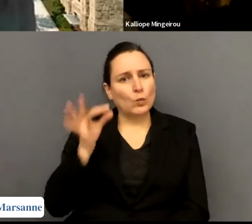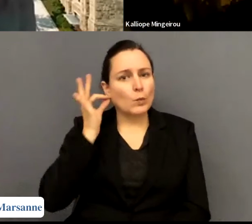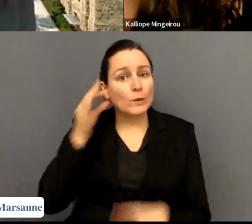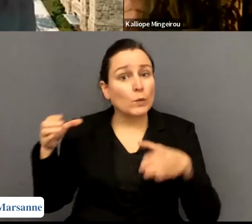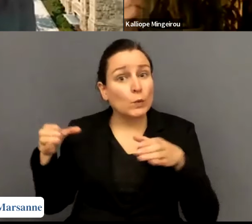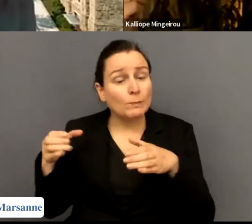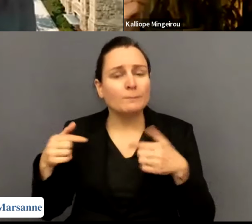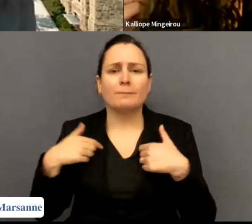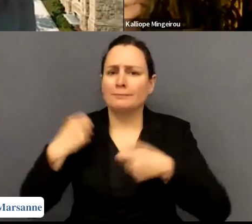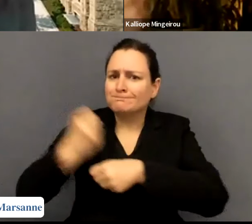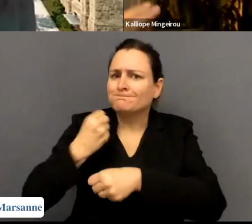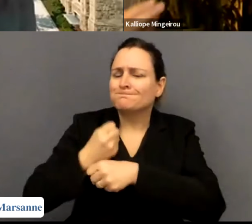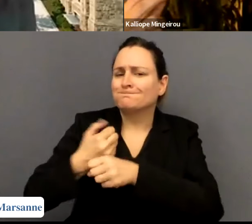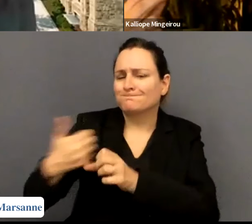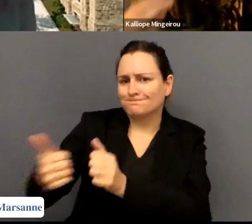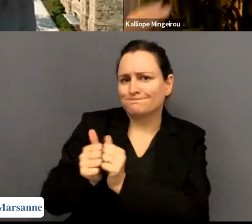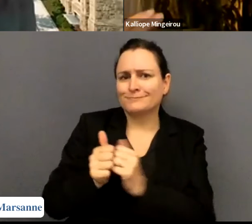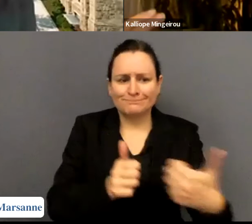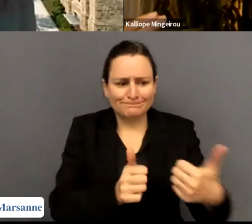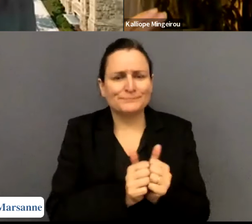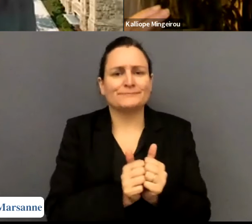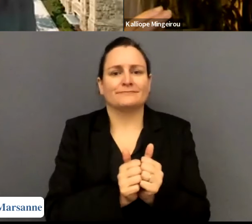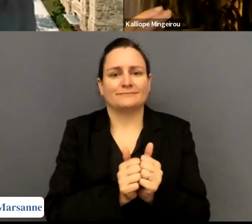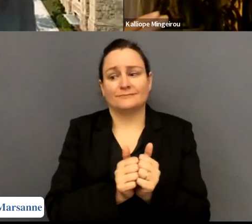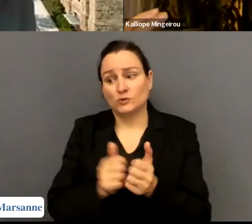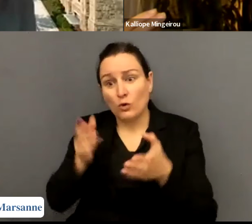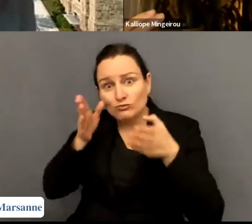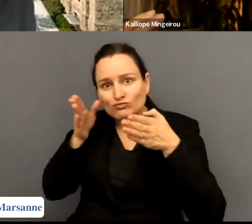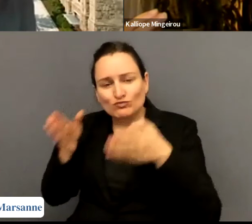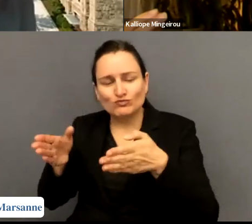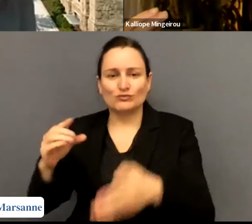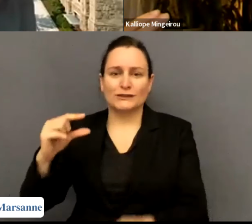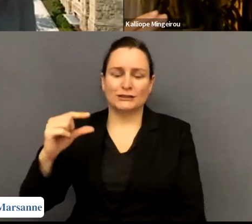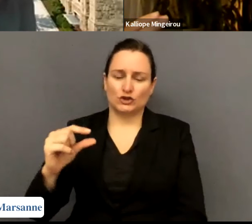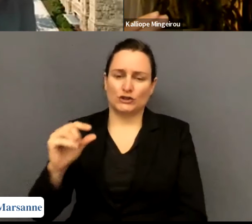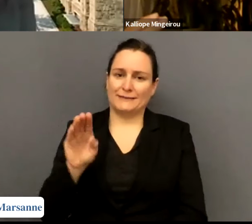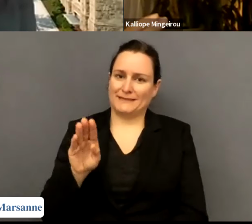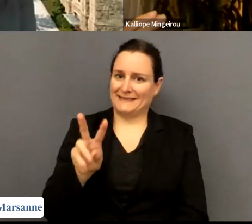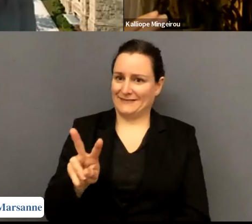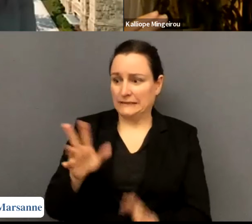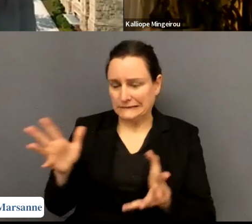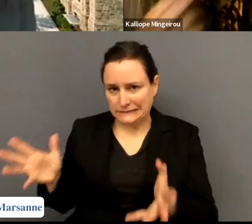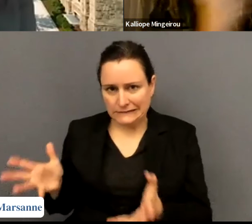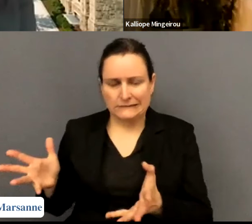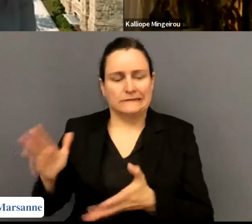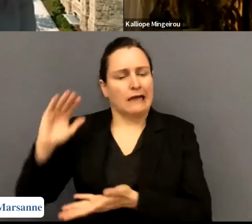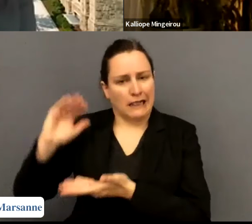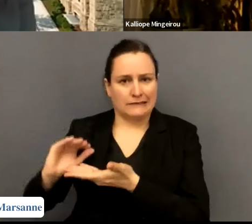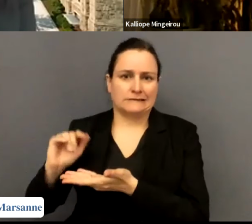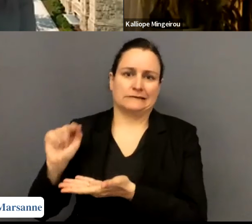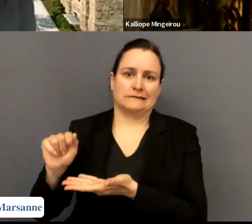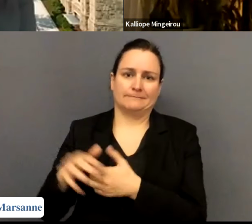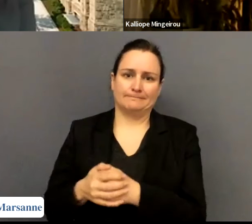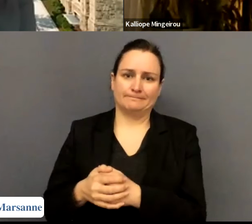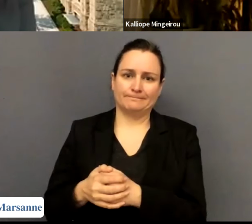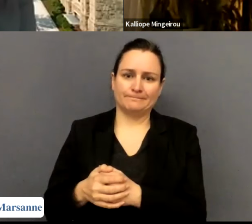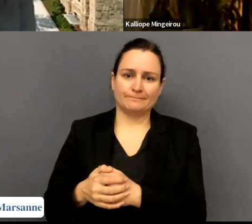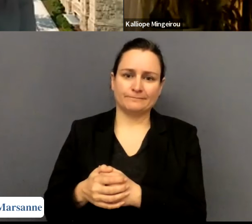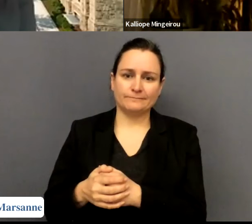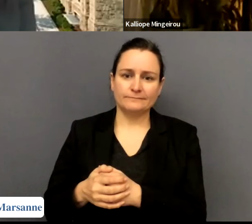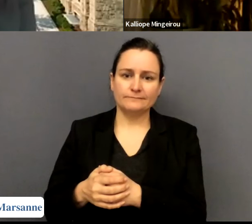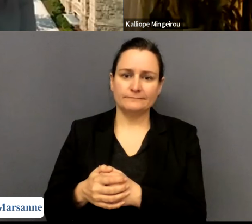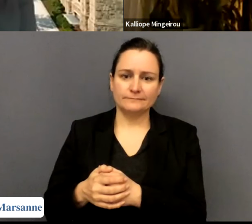the Action Coalition on GBV and the Action Coalition, especially on economic justice and rights, to talk to each other